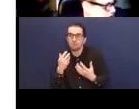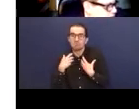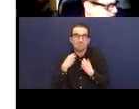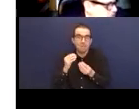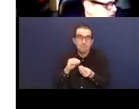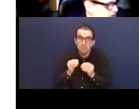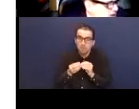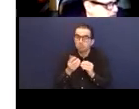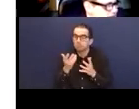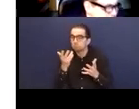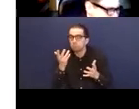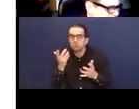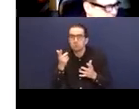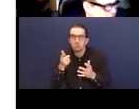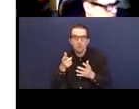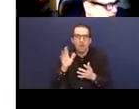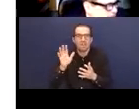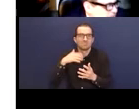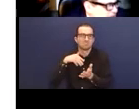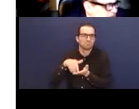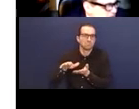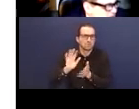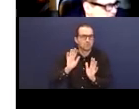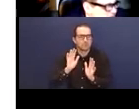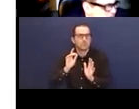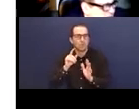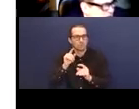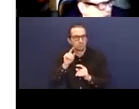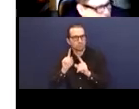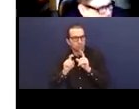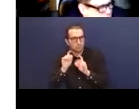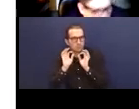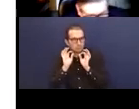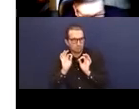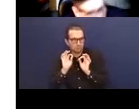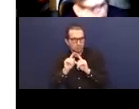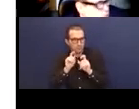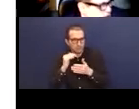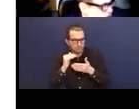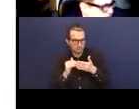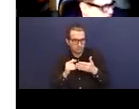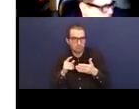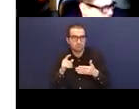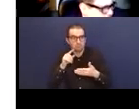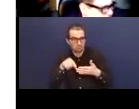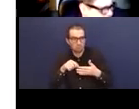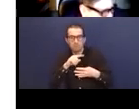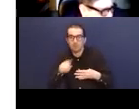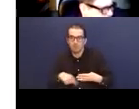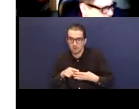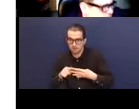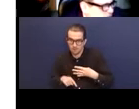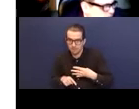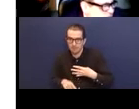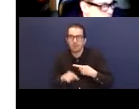far as they went. If they said some difficulty, they would put a mark against which of these 6 they had